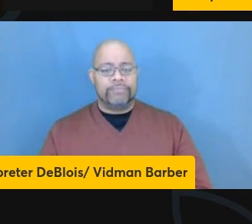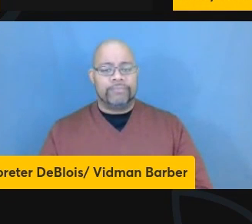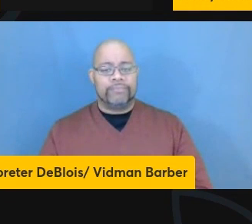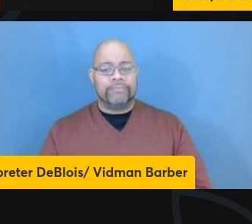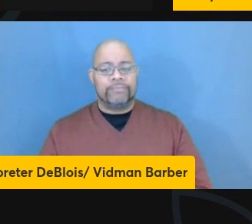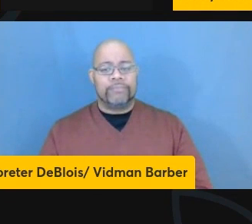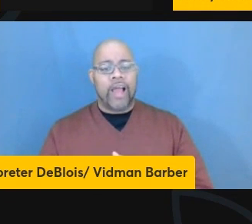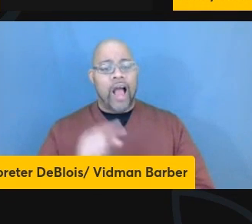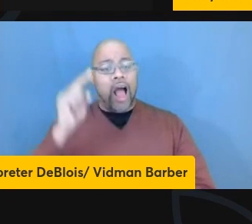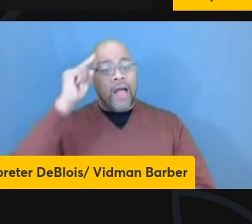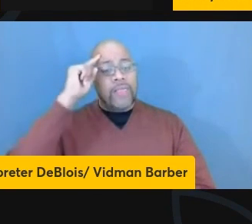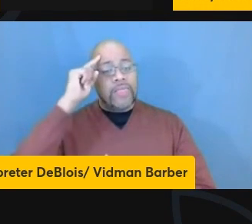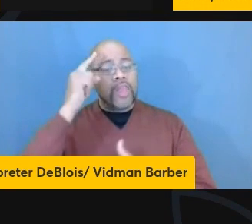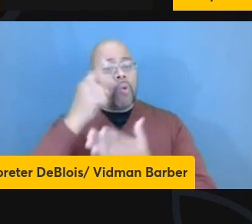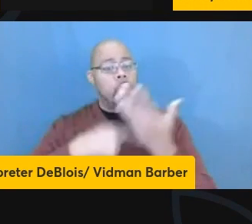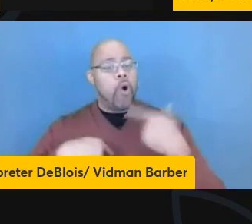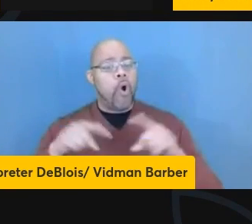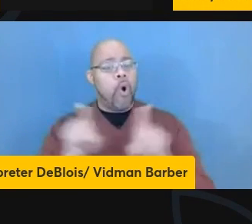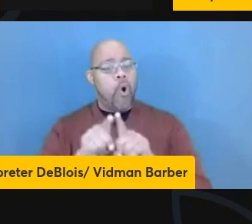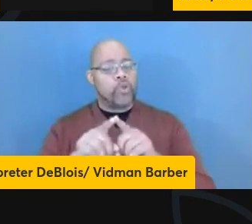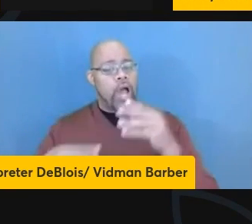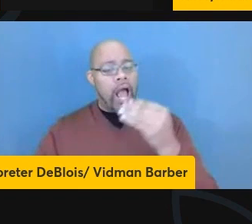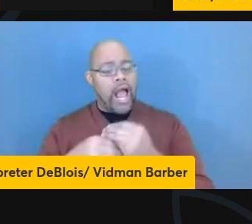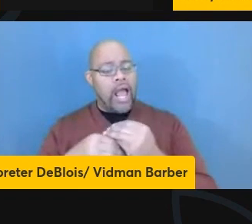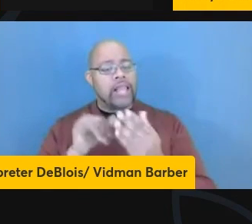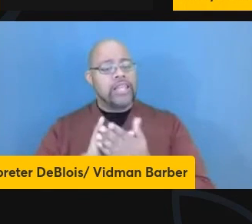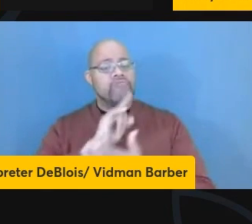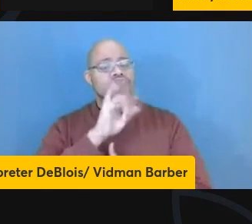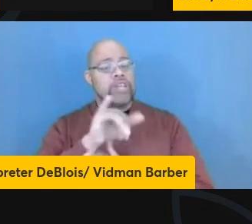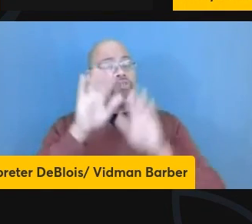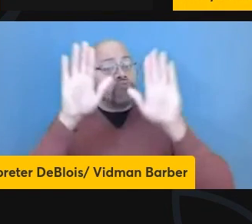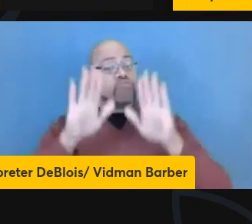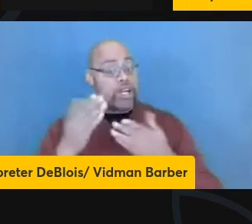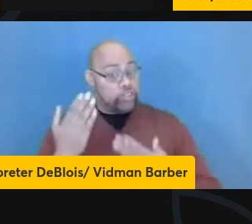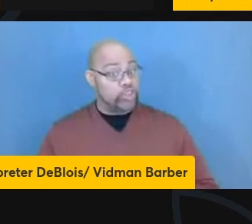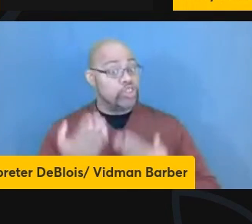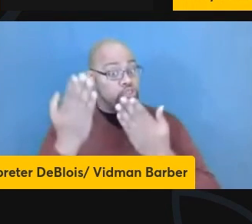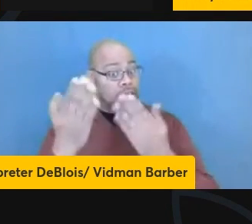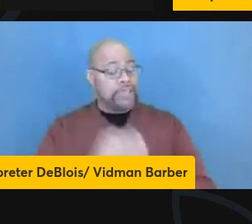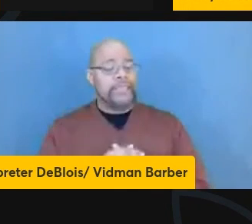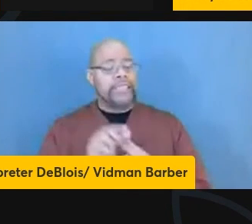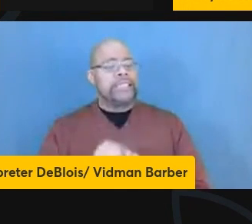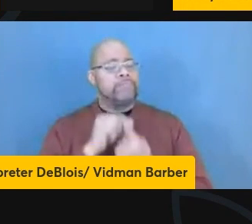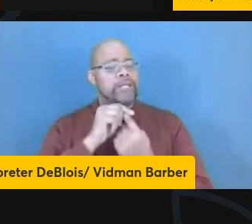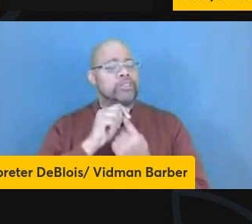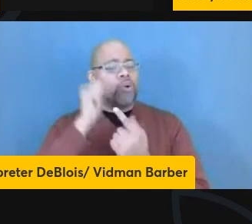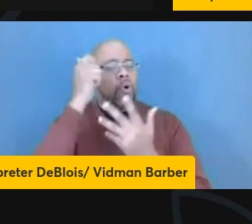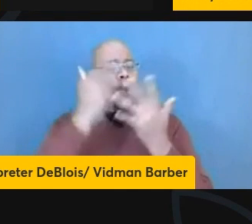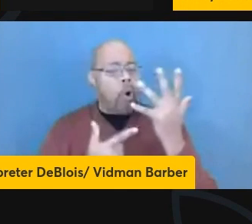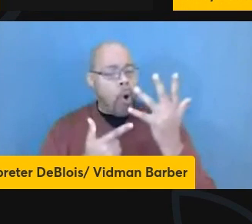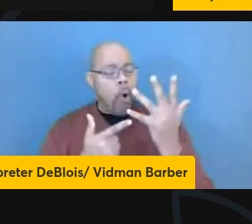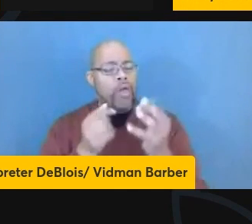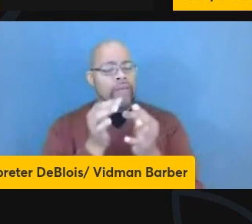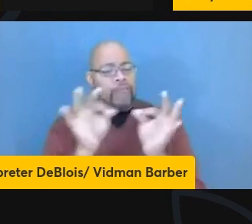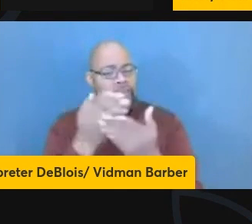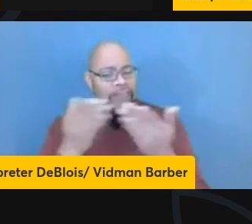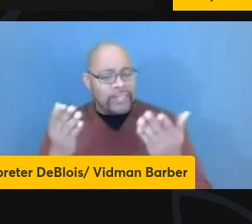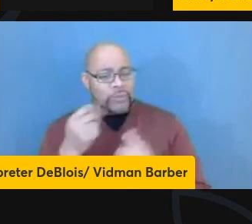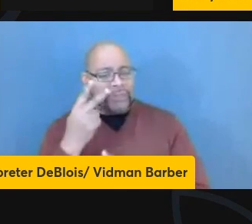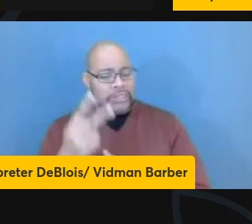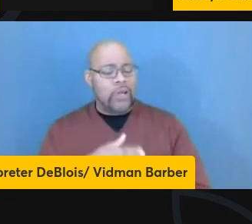I think what I would also add, those are really great suggestions, especially all the freebies that you